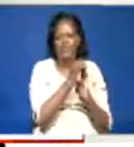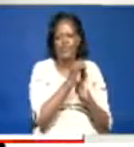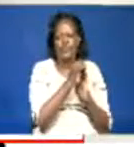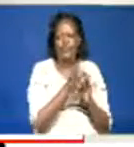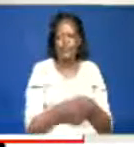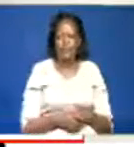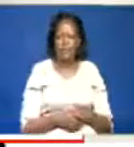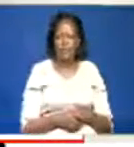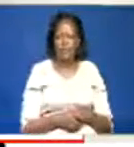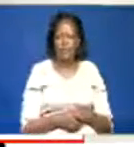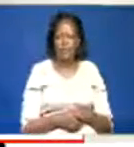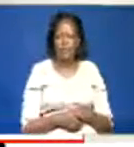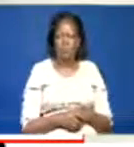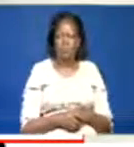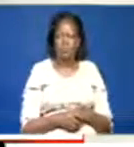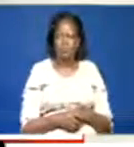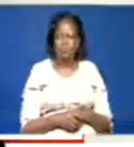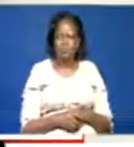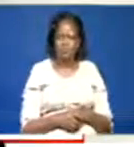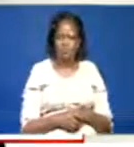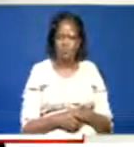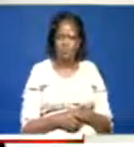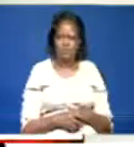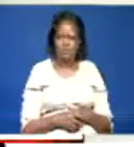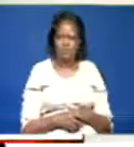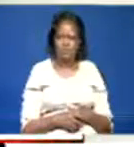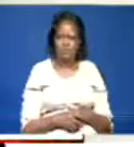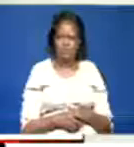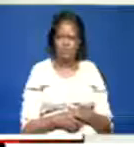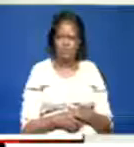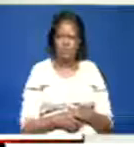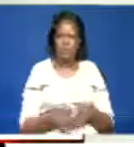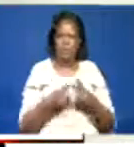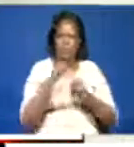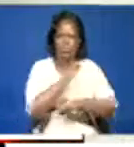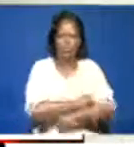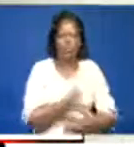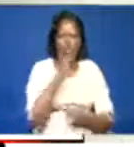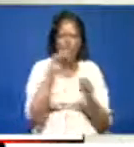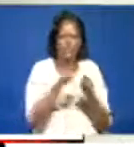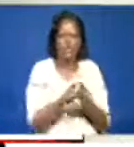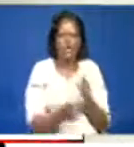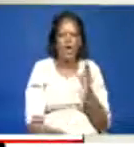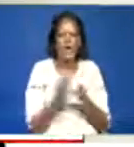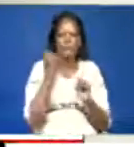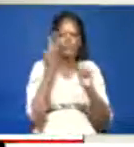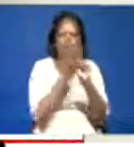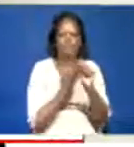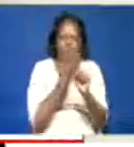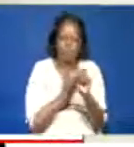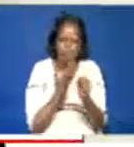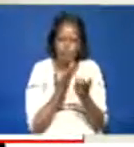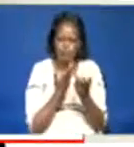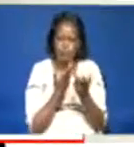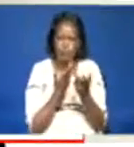You know, starting a school and keep on telling people, it's not like opening a butchery along Okiko Jinka Street or on the